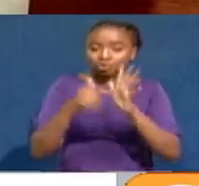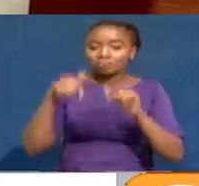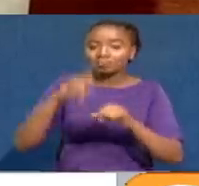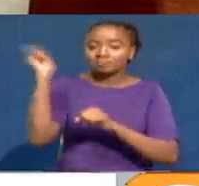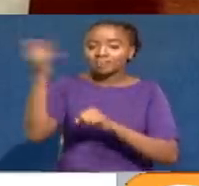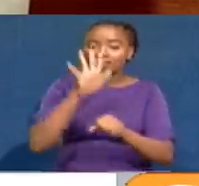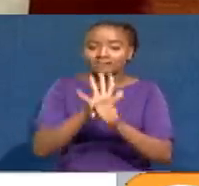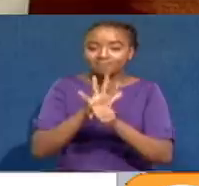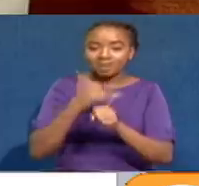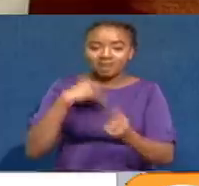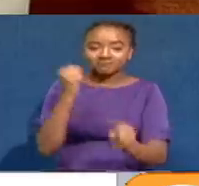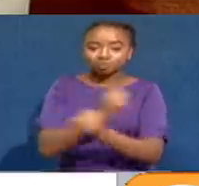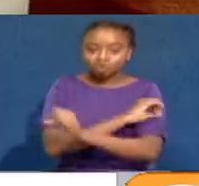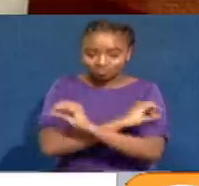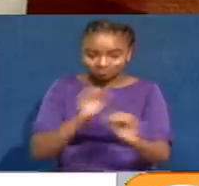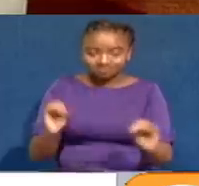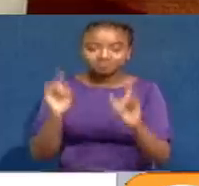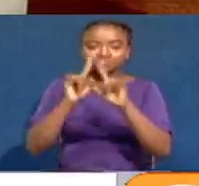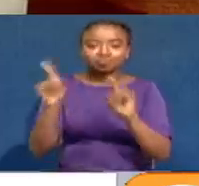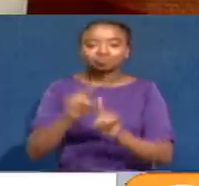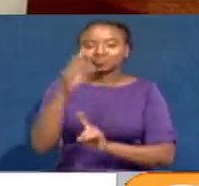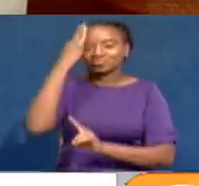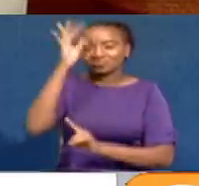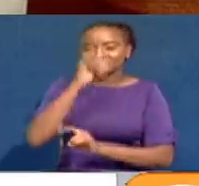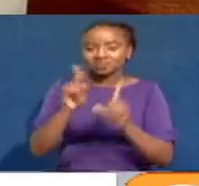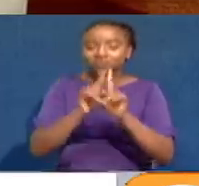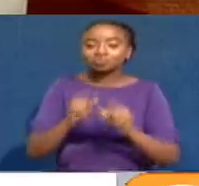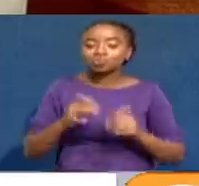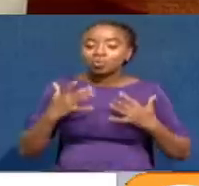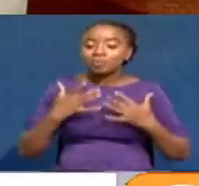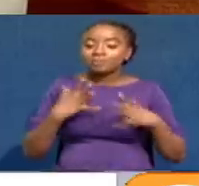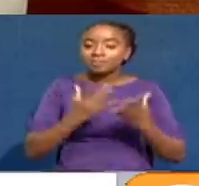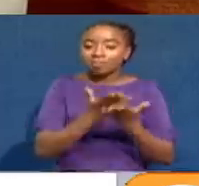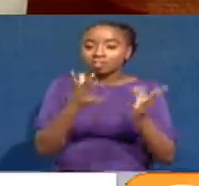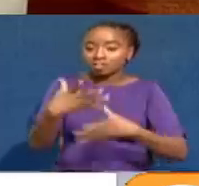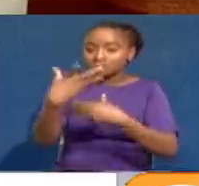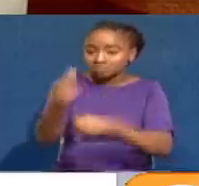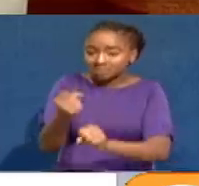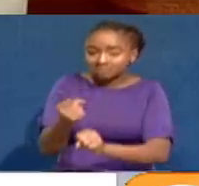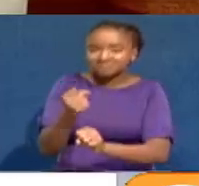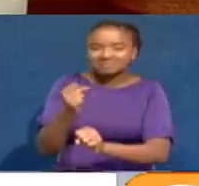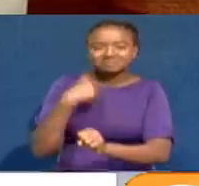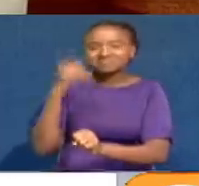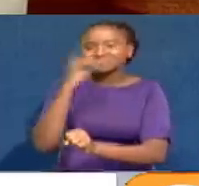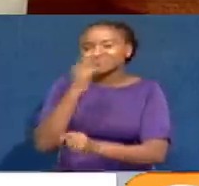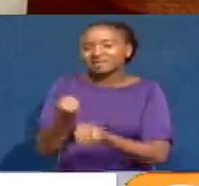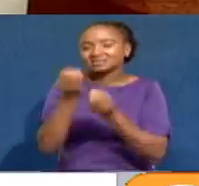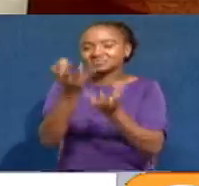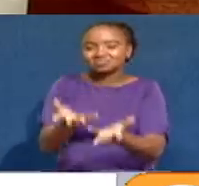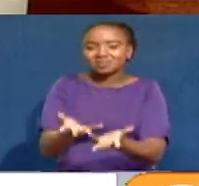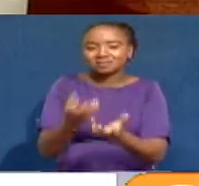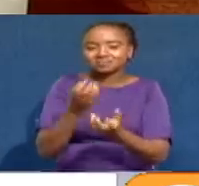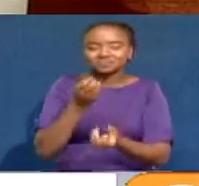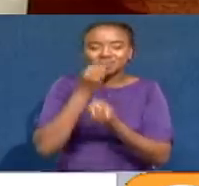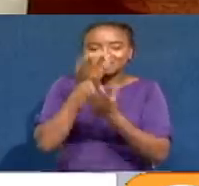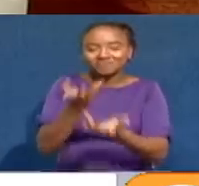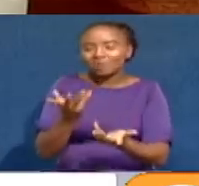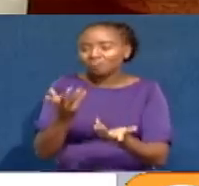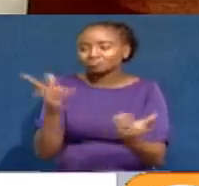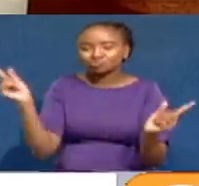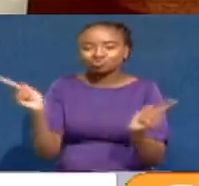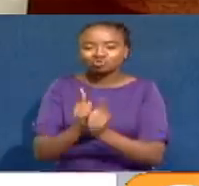them 40% on the ground. We know that. And on the issue of who you can trust, I have given just a snapshot of what the bottom up is all